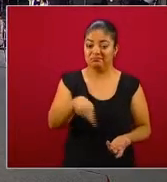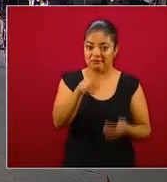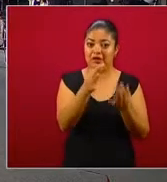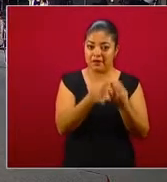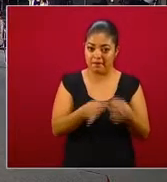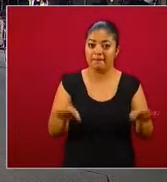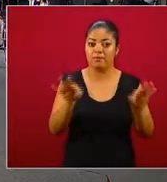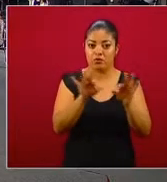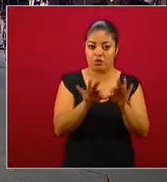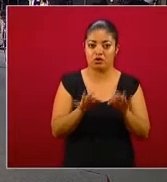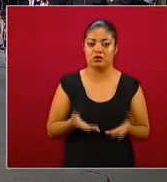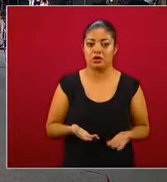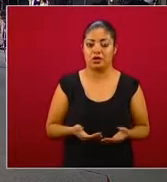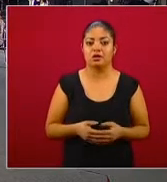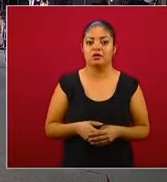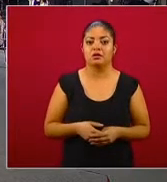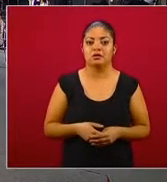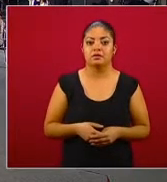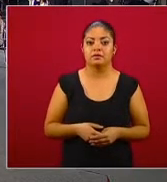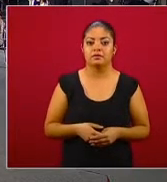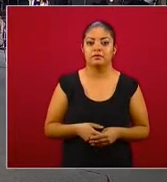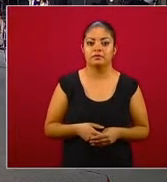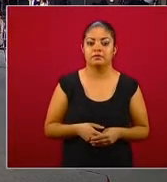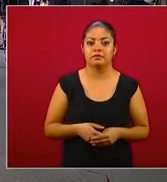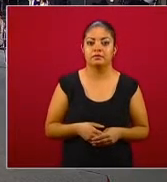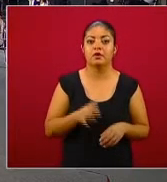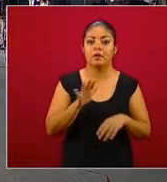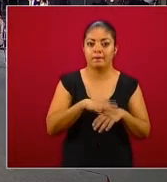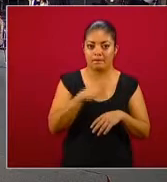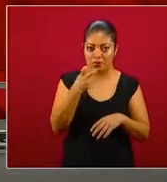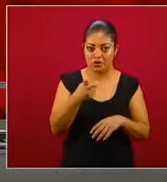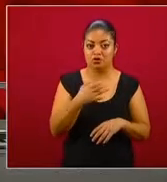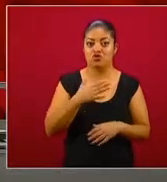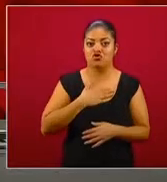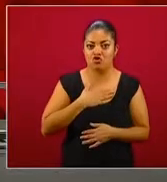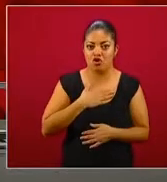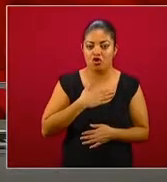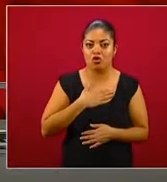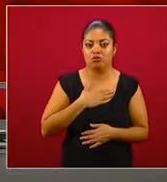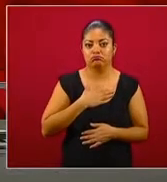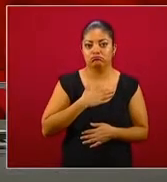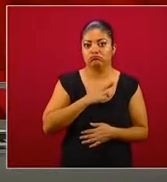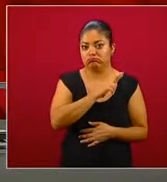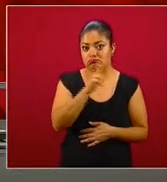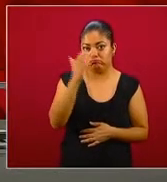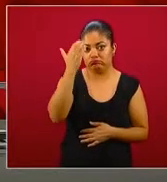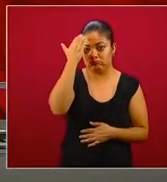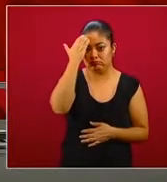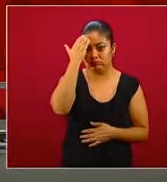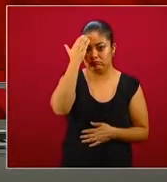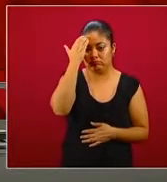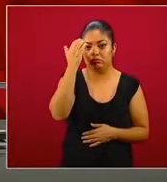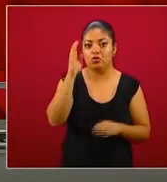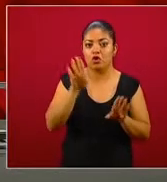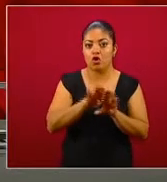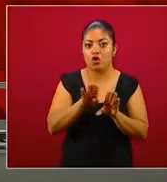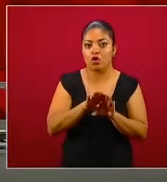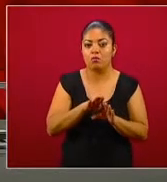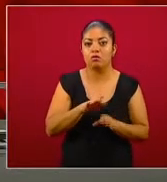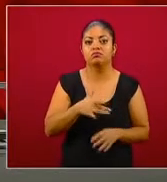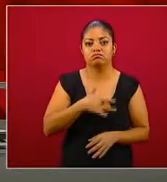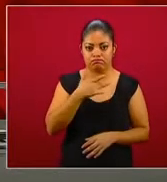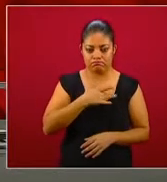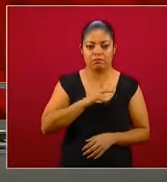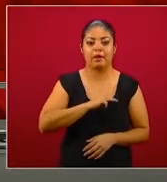at this moment, because if they did, the curve would go upwards again, and that's why we need to be